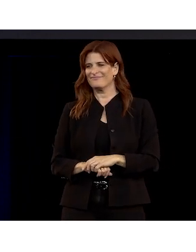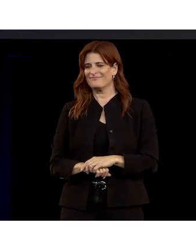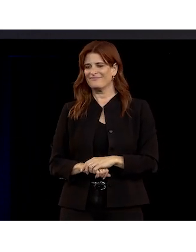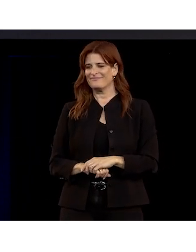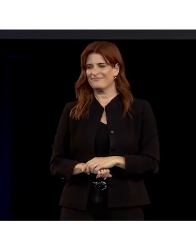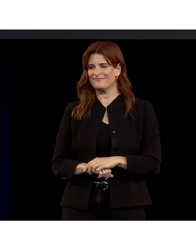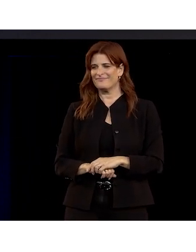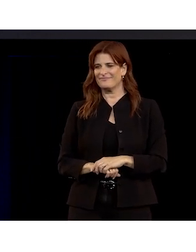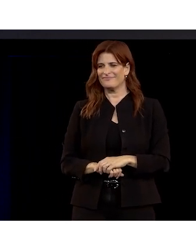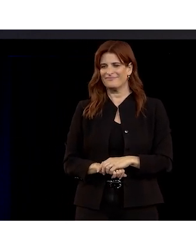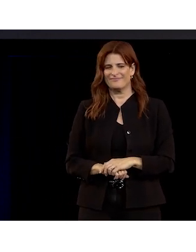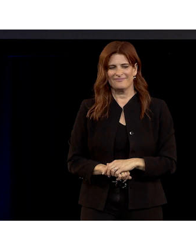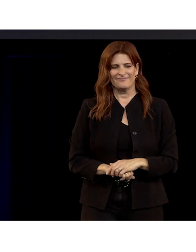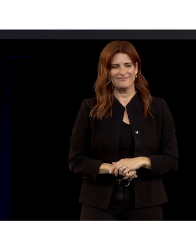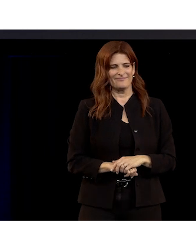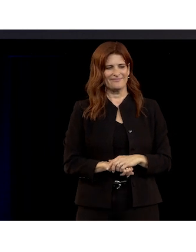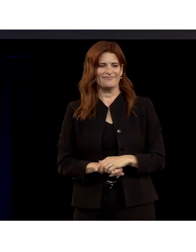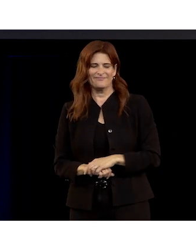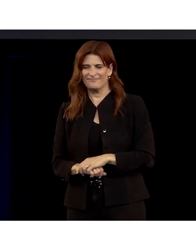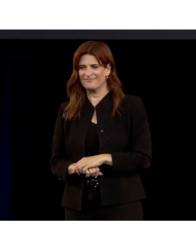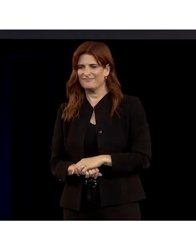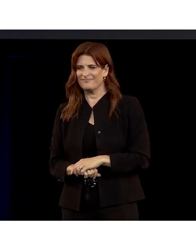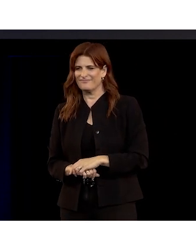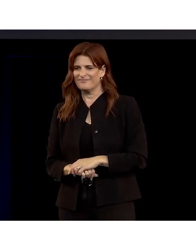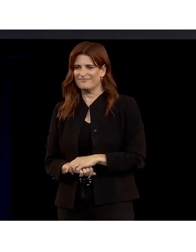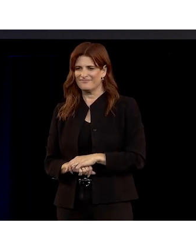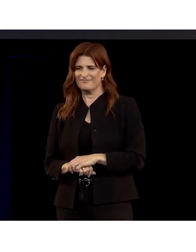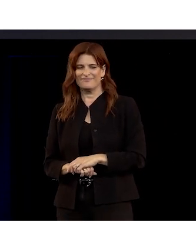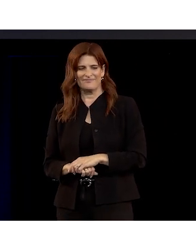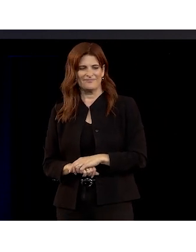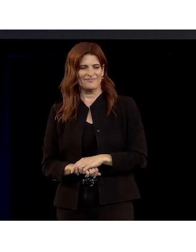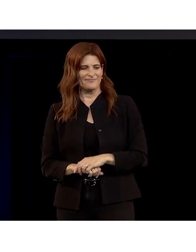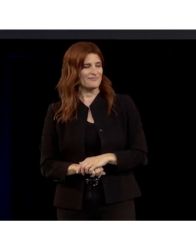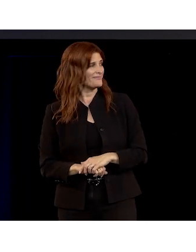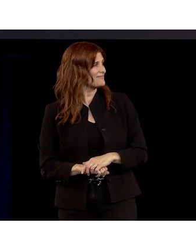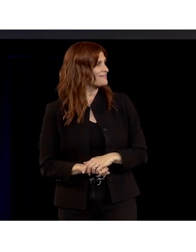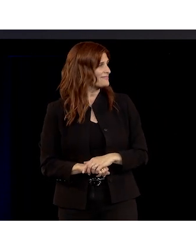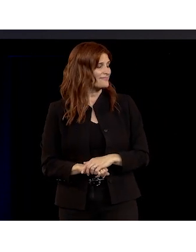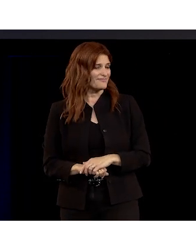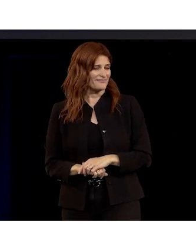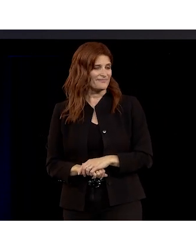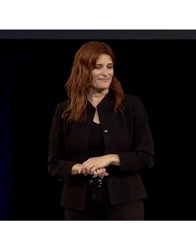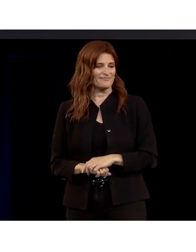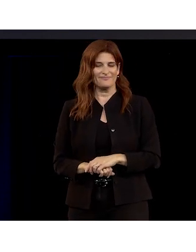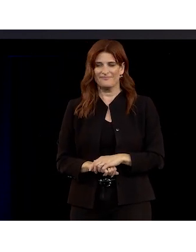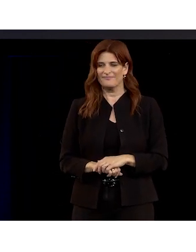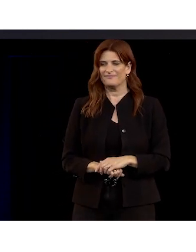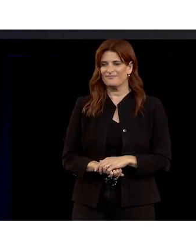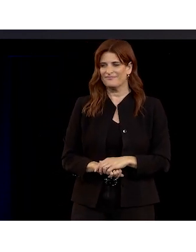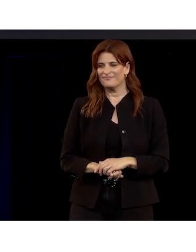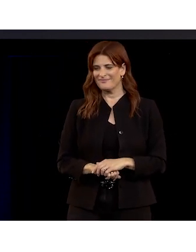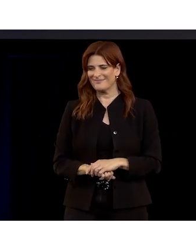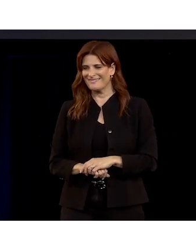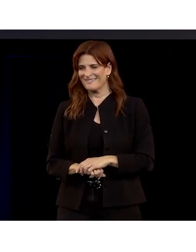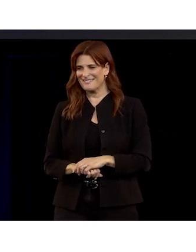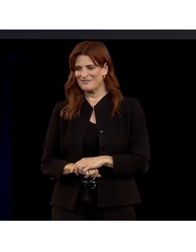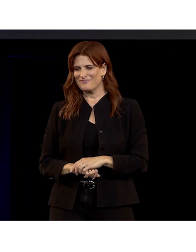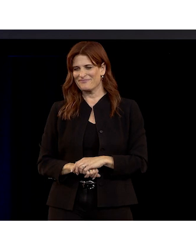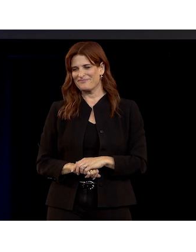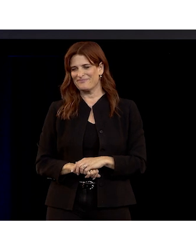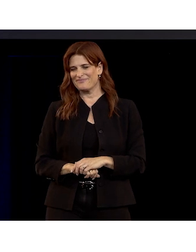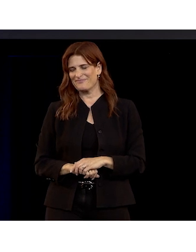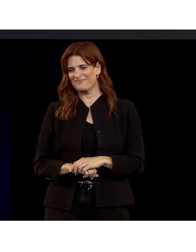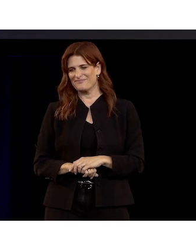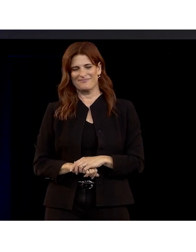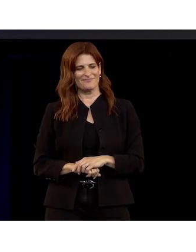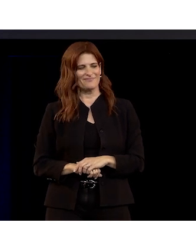has connected me to a global community, a rich cultural heritage, and a profound sense of identity. Would I